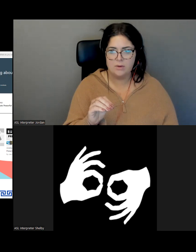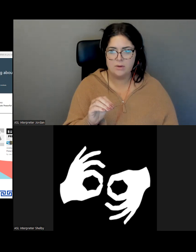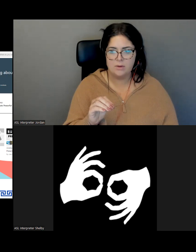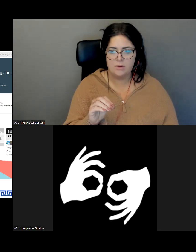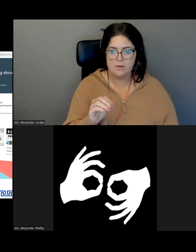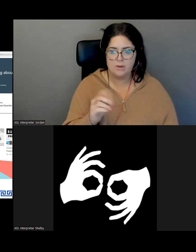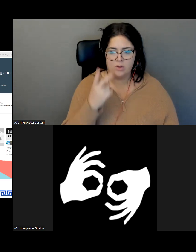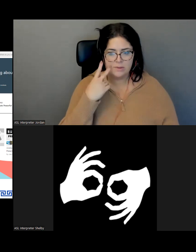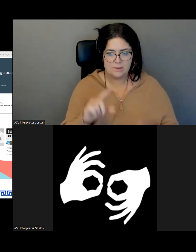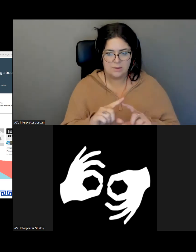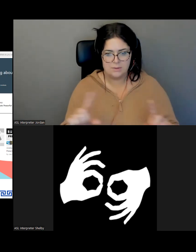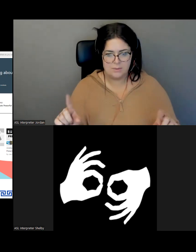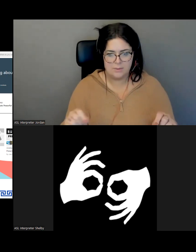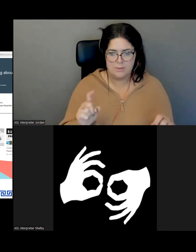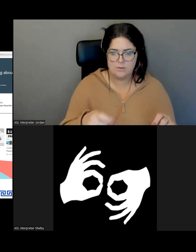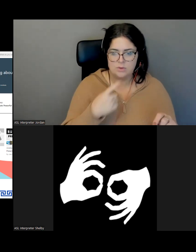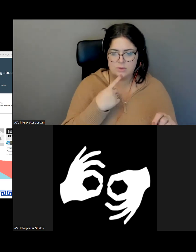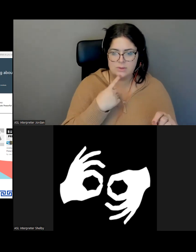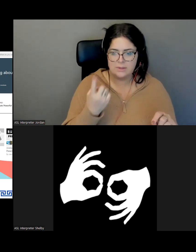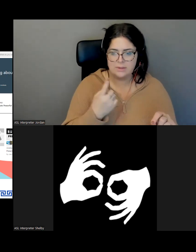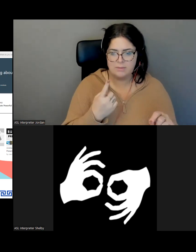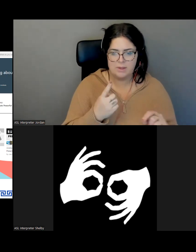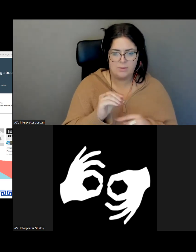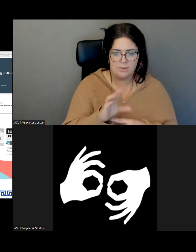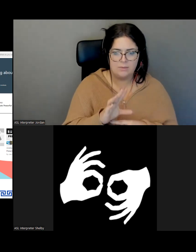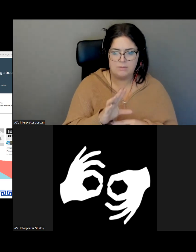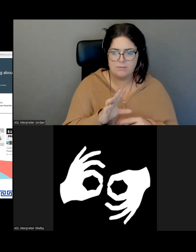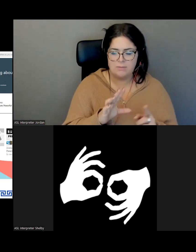on the toolbar itself, you should have a speaker option.